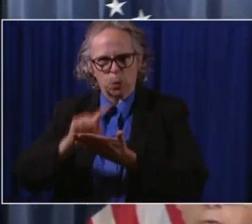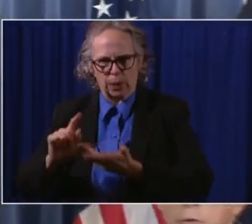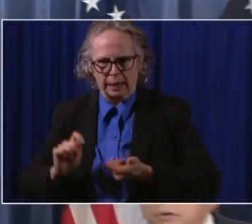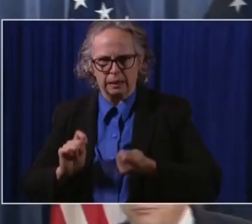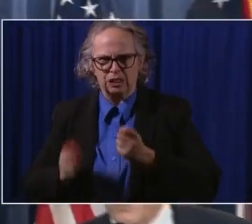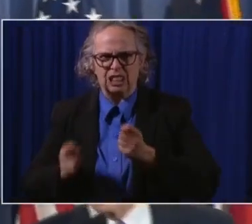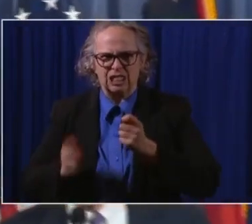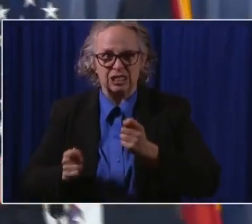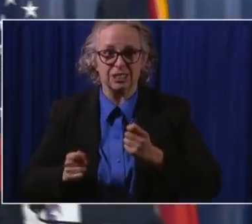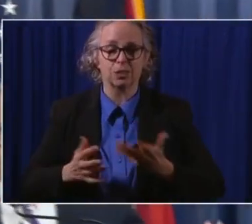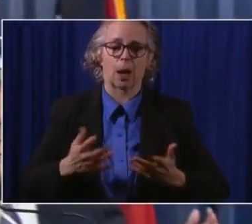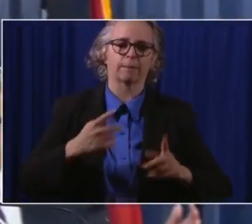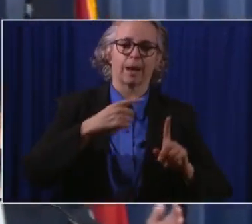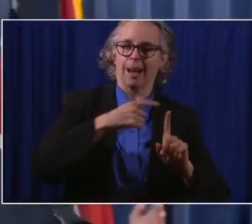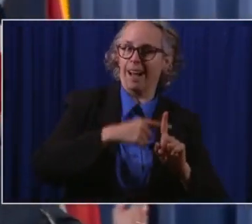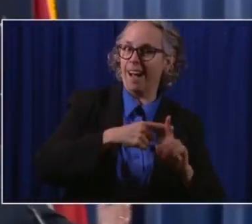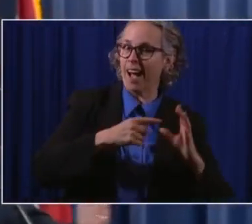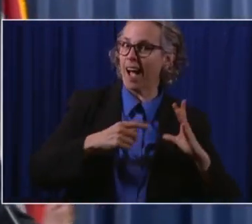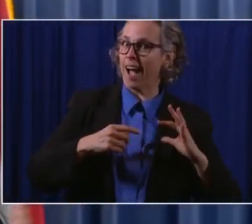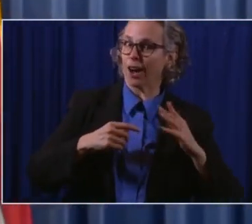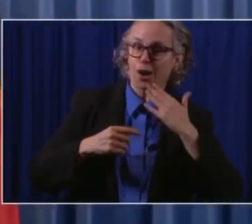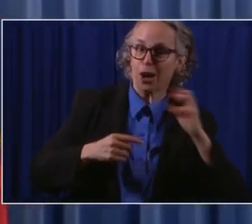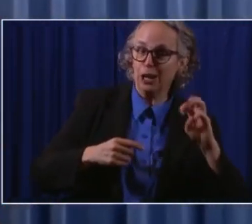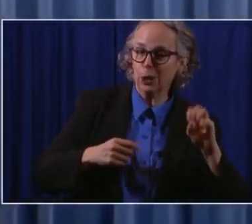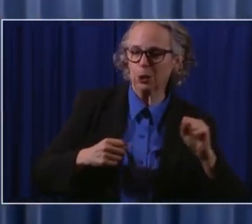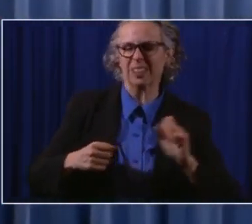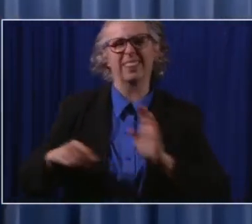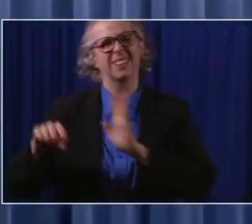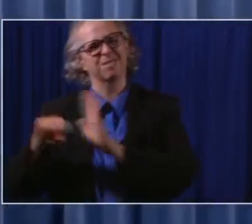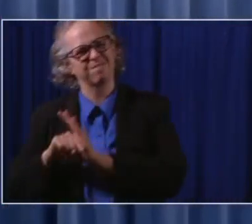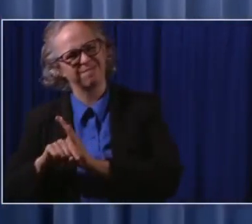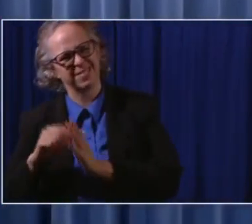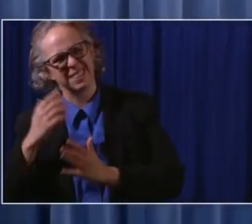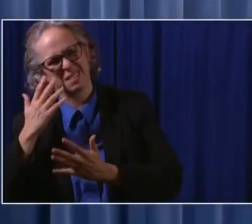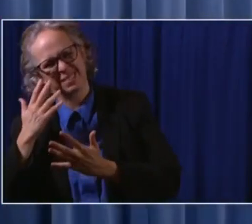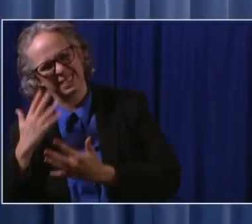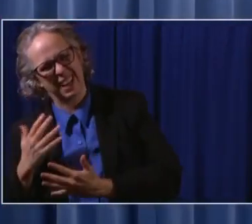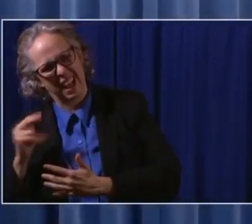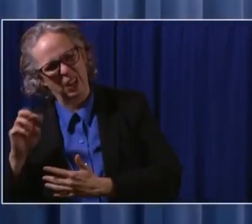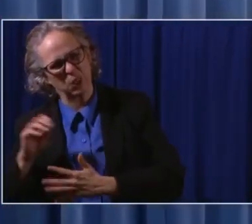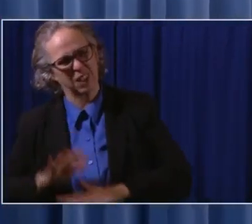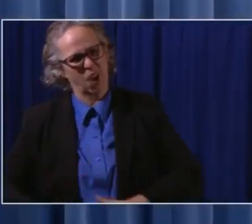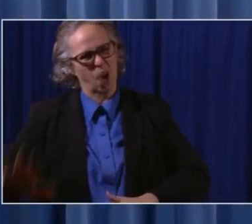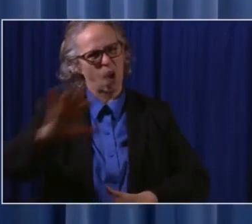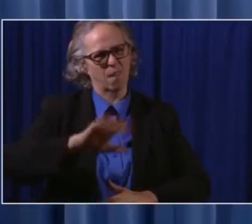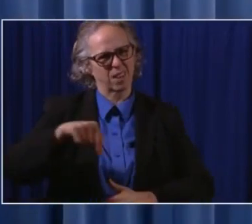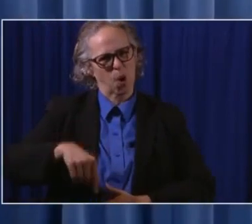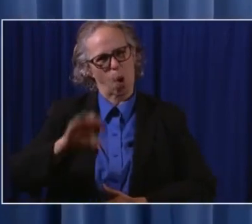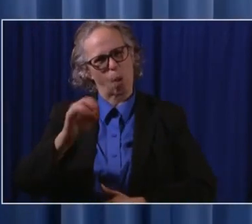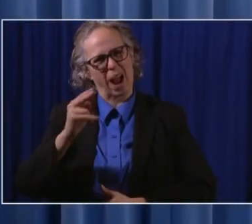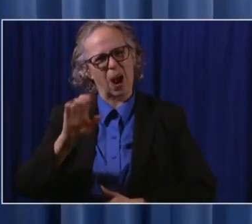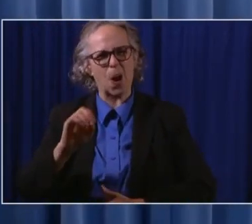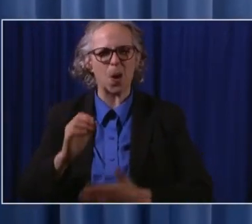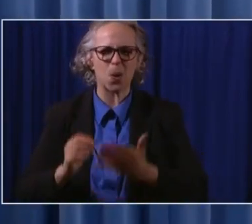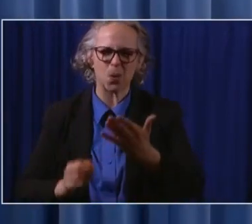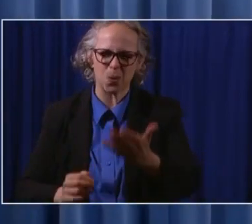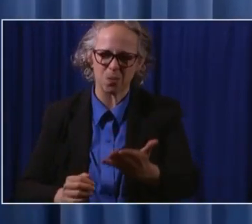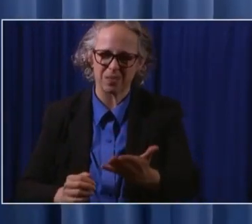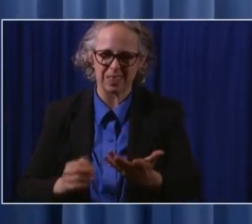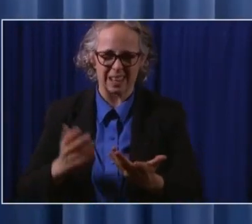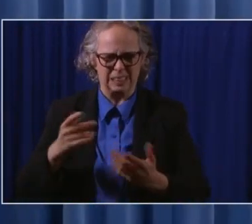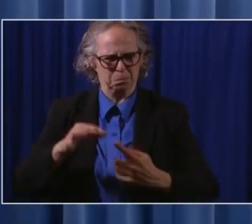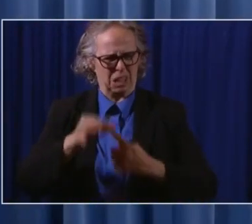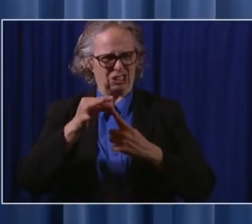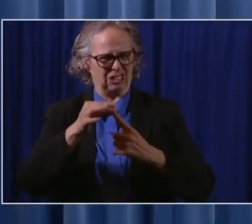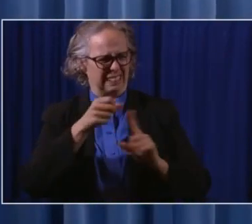news. Bad news is it's spreading throughout the state of Ohio, and we've got to slow it down in the rural areas. The good news is